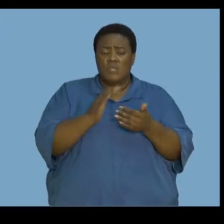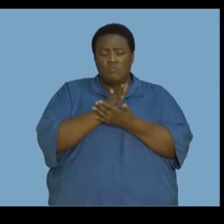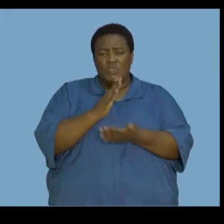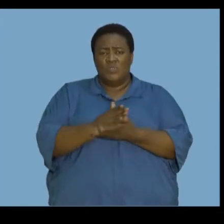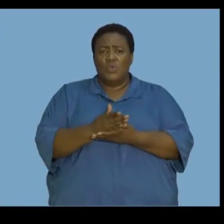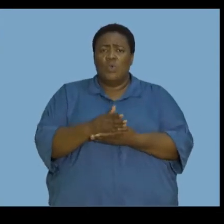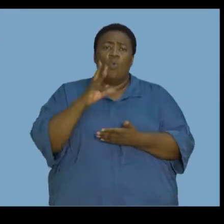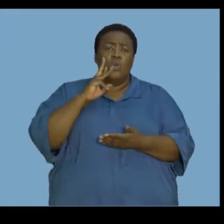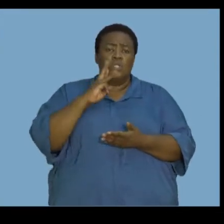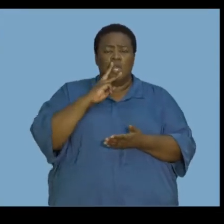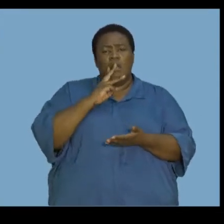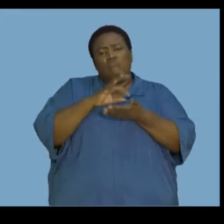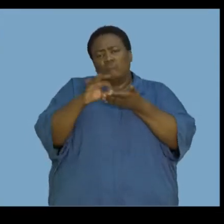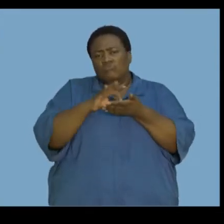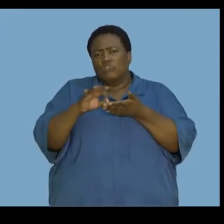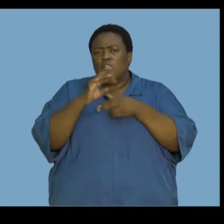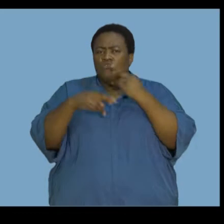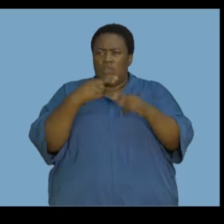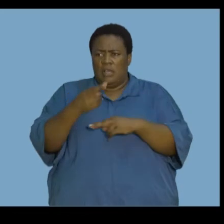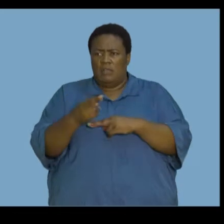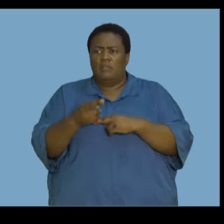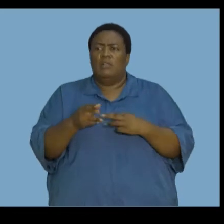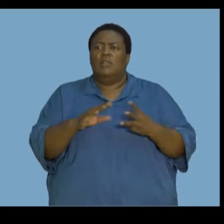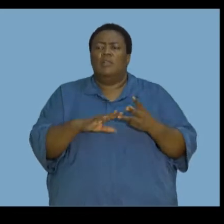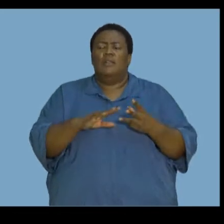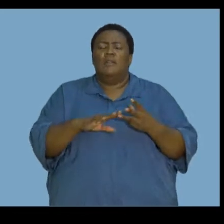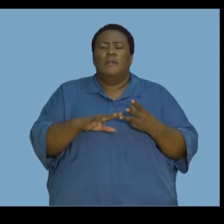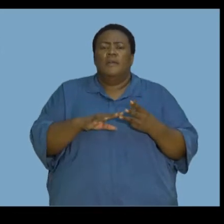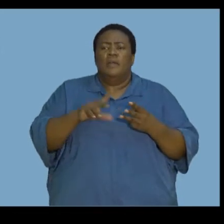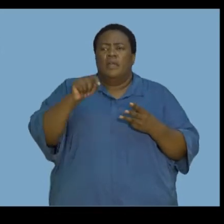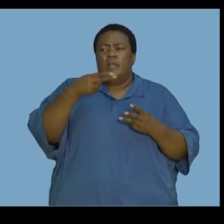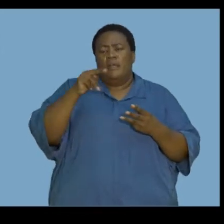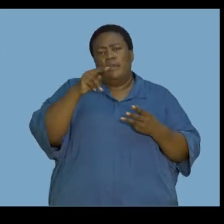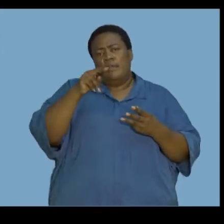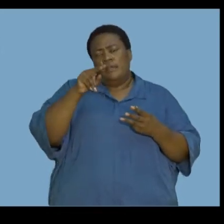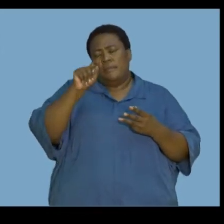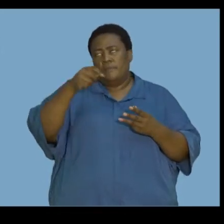clean and recycled, thermal pollution as a mechanism that contributes to